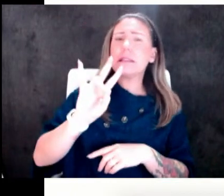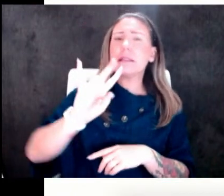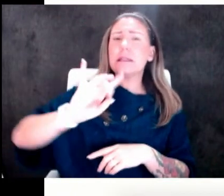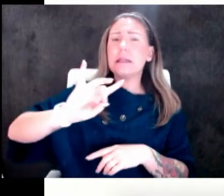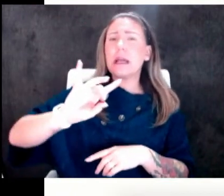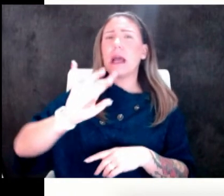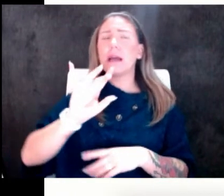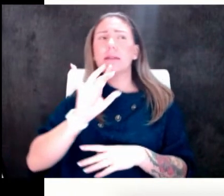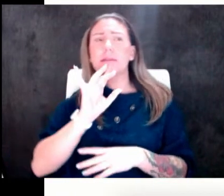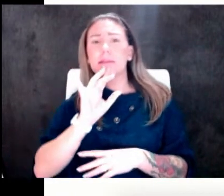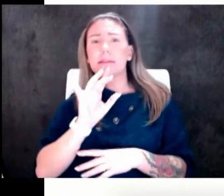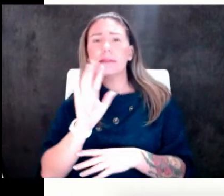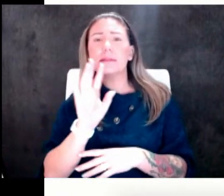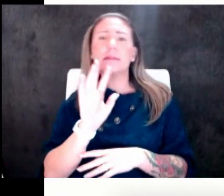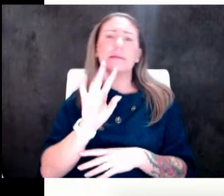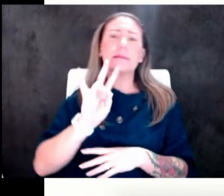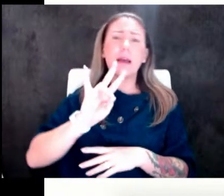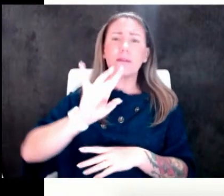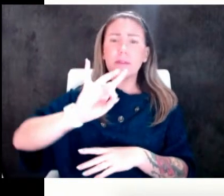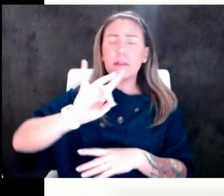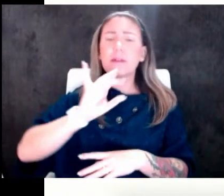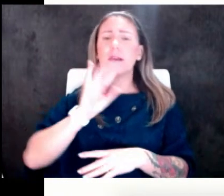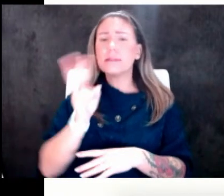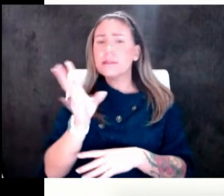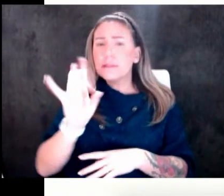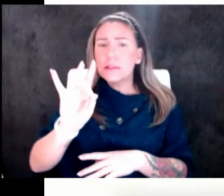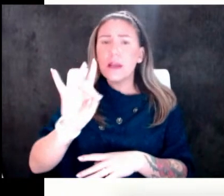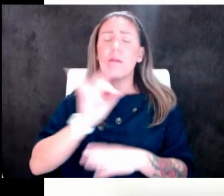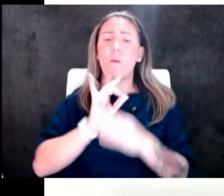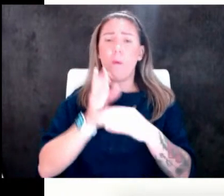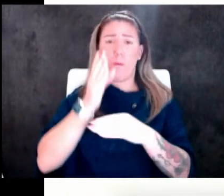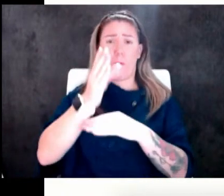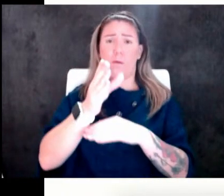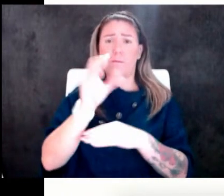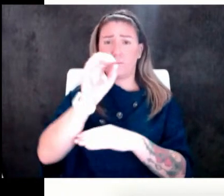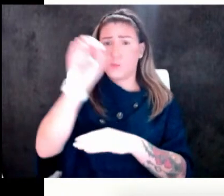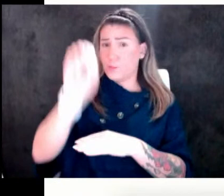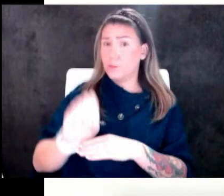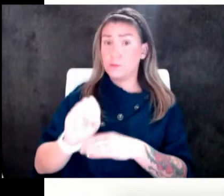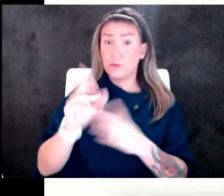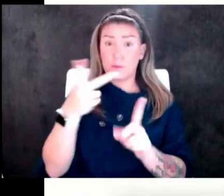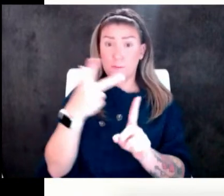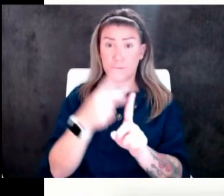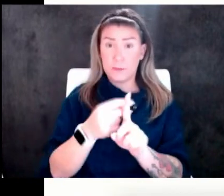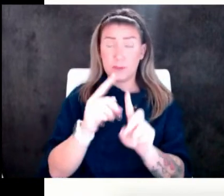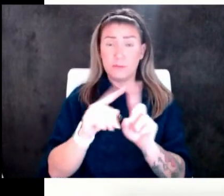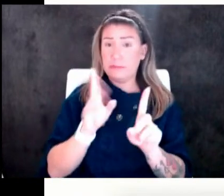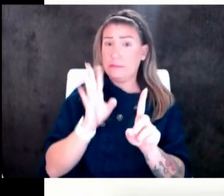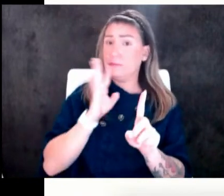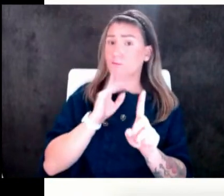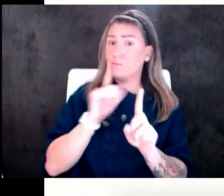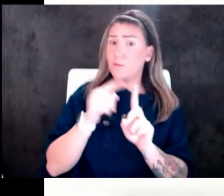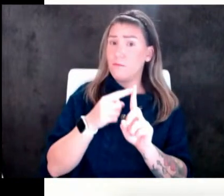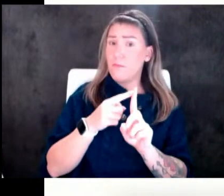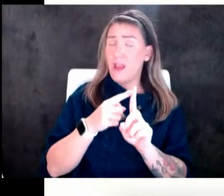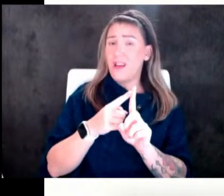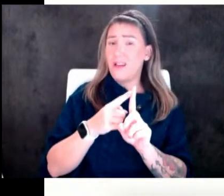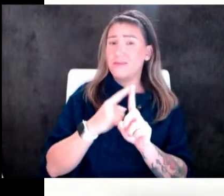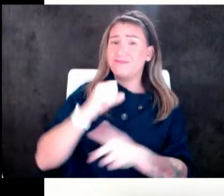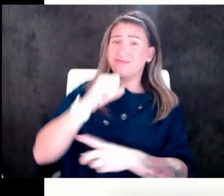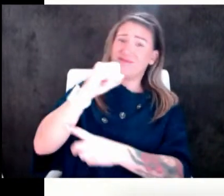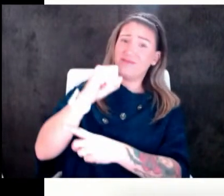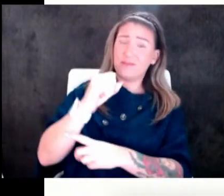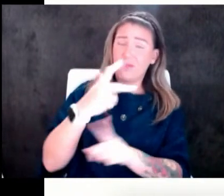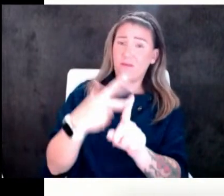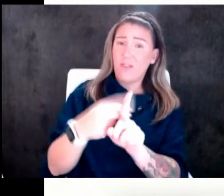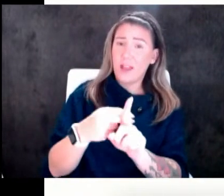over the ages of 18 who've been vaccinated. So we know as much as we talk about anti-vaxxers, really we are making headway.